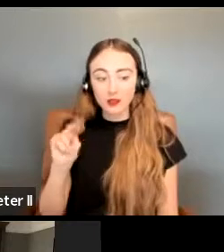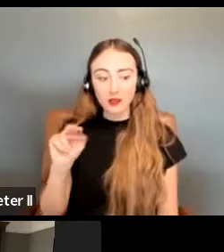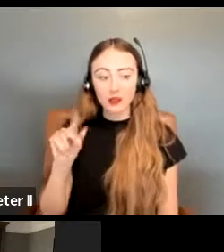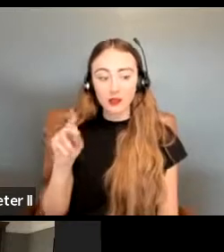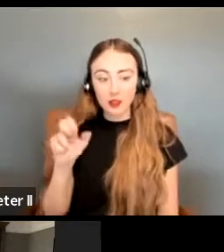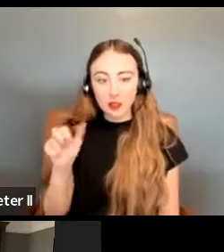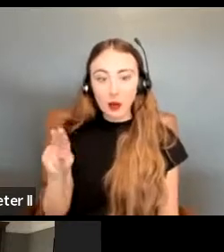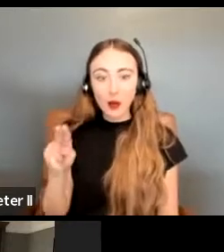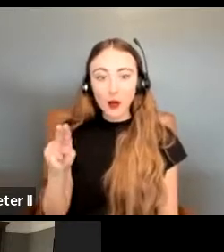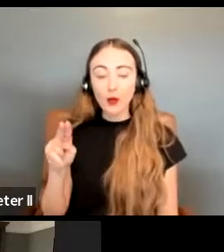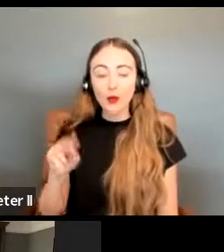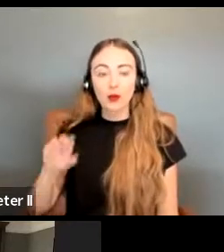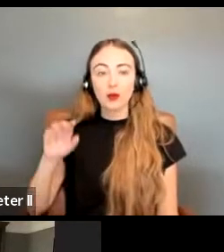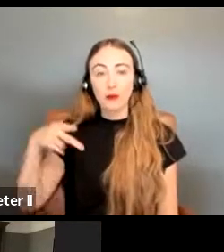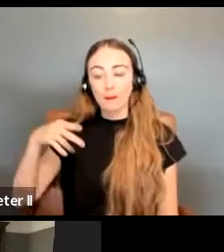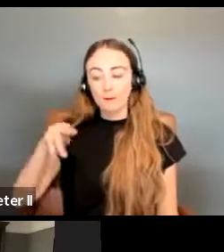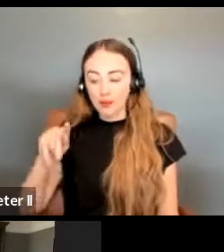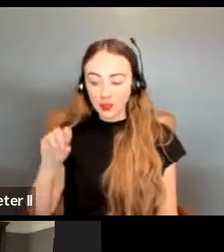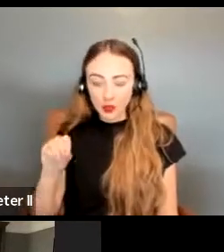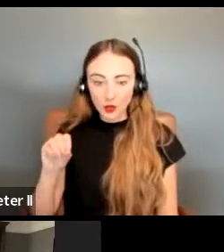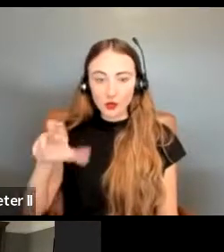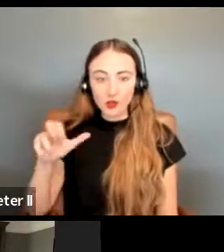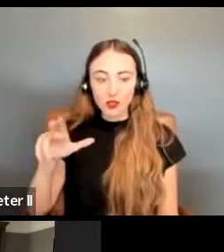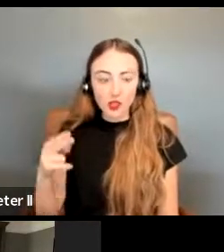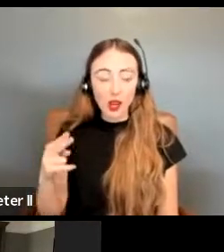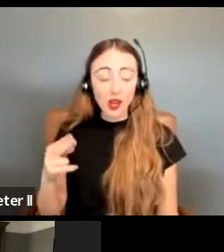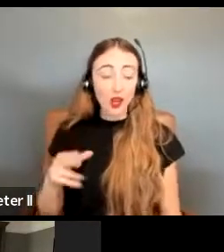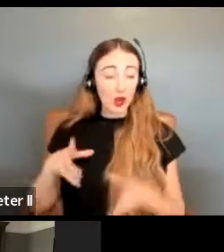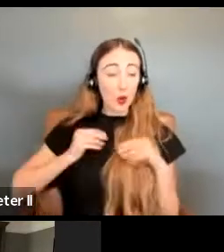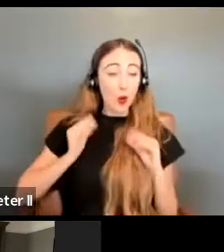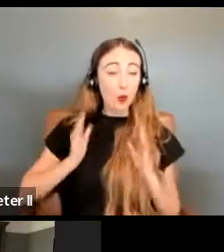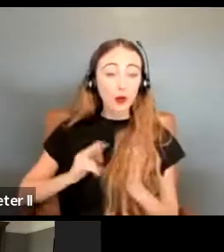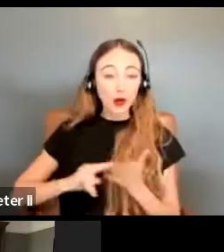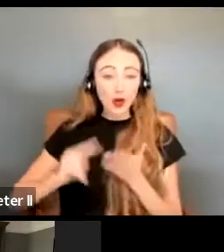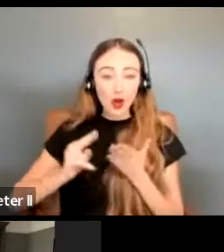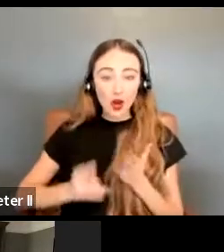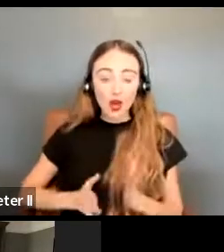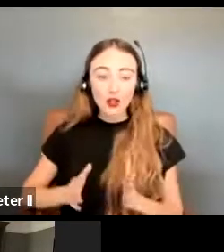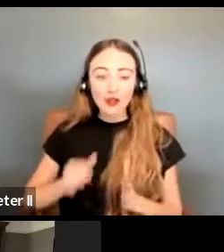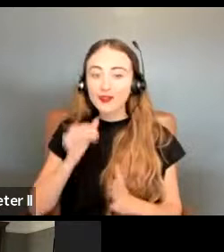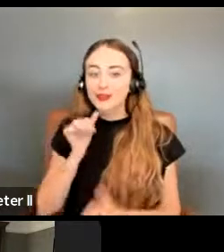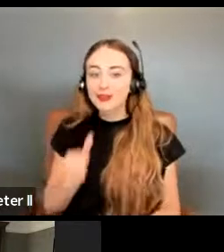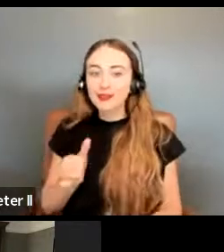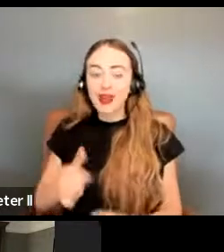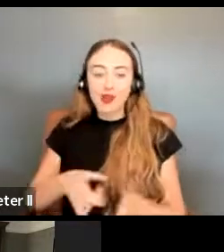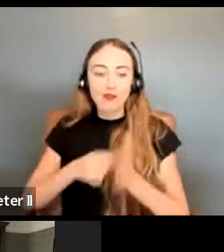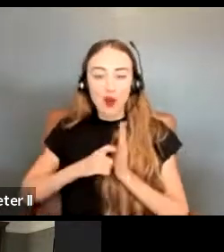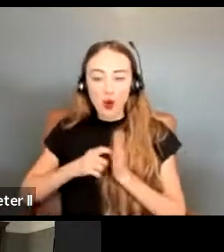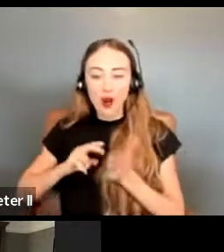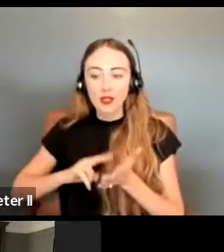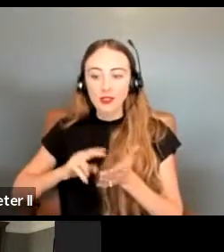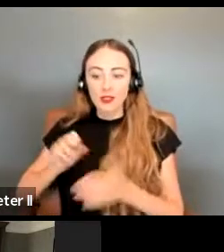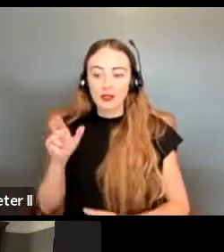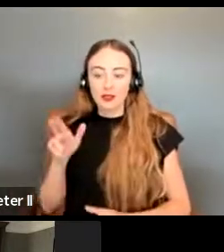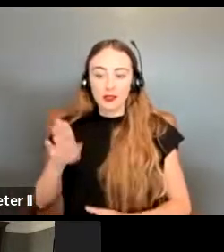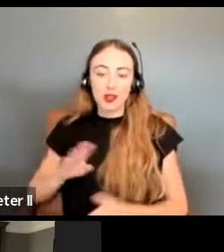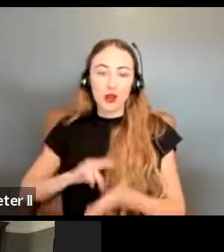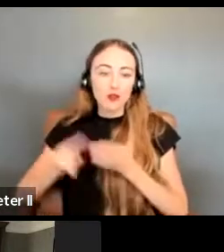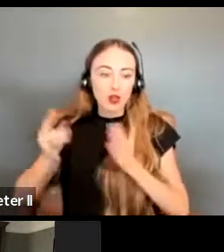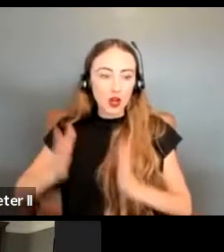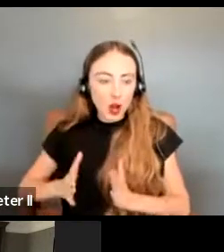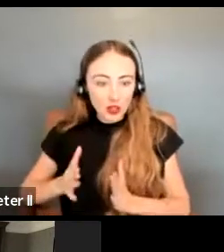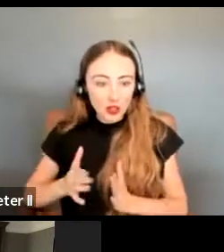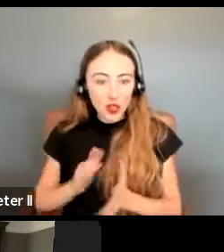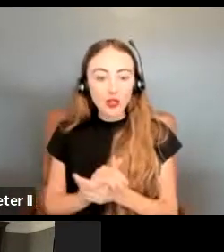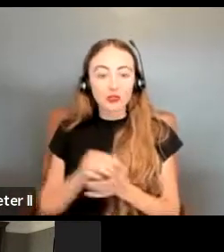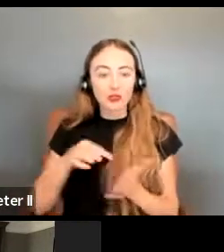Che. The bill would prohibit an owner or contractor from requiring subcontractors to indemnify a contractor or owner for damages arising out of